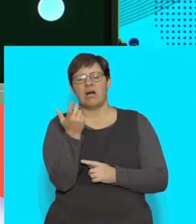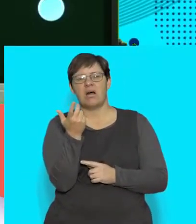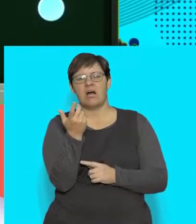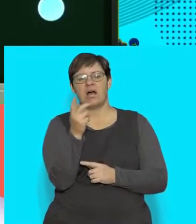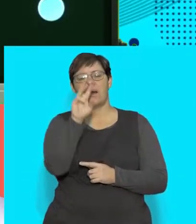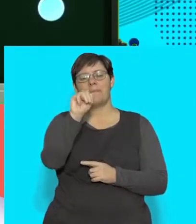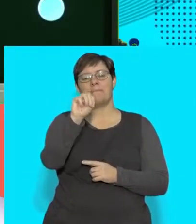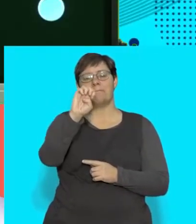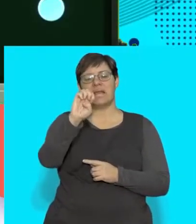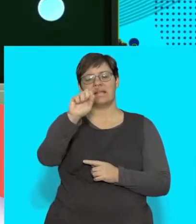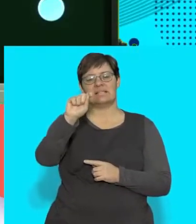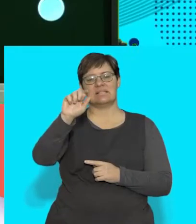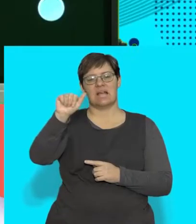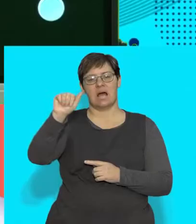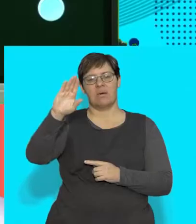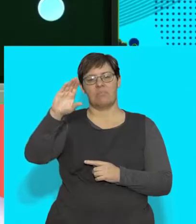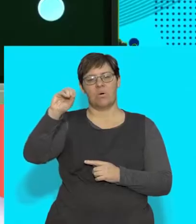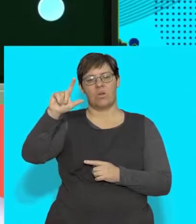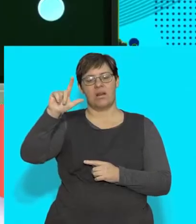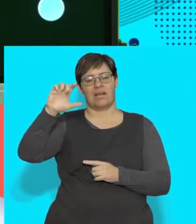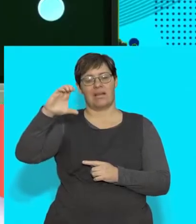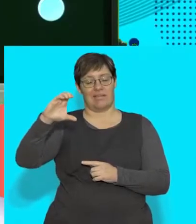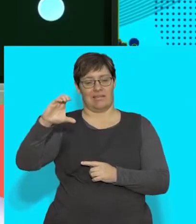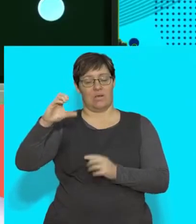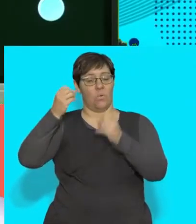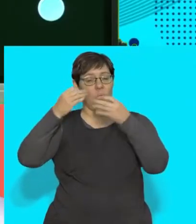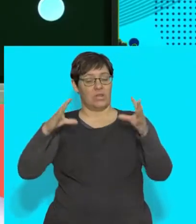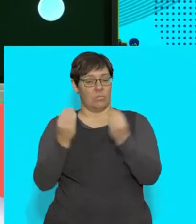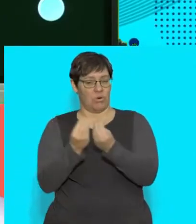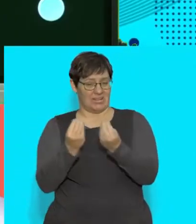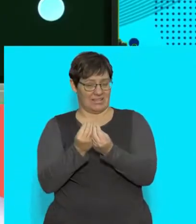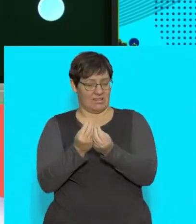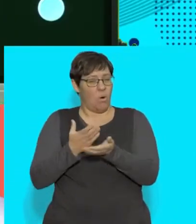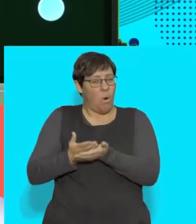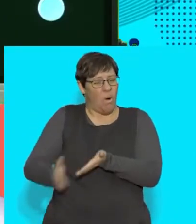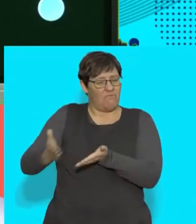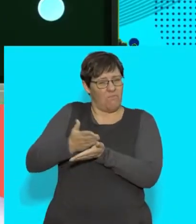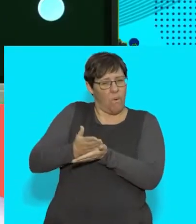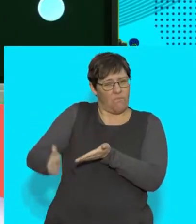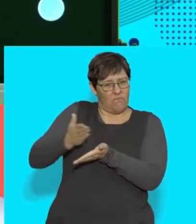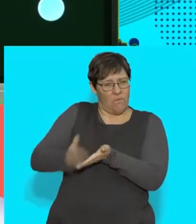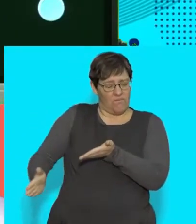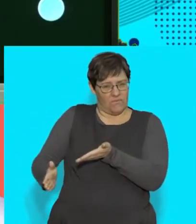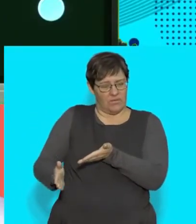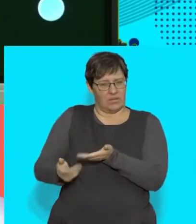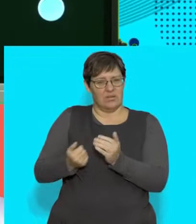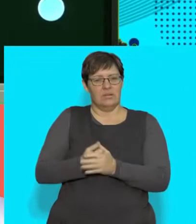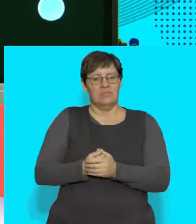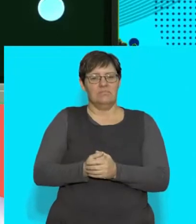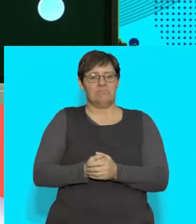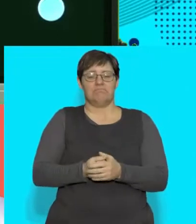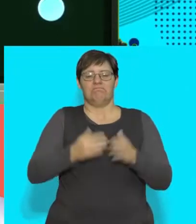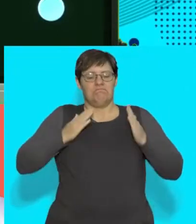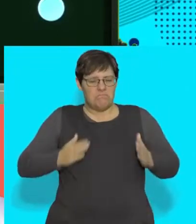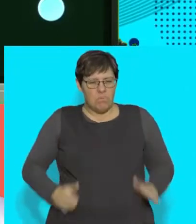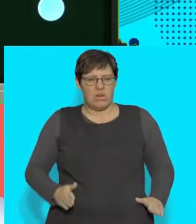products in our body, right? Things have to be normal, things have to be in balance, and certain